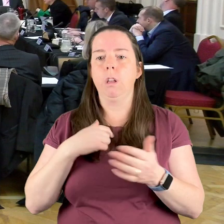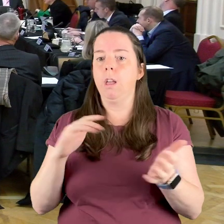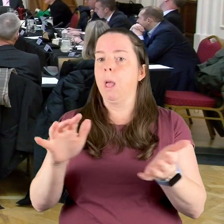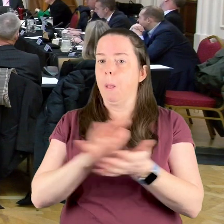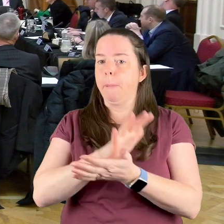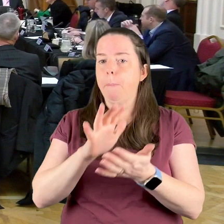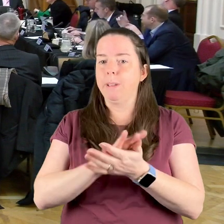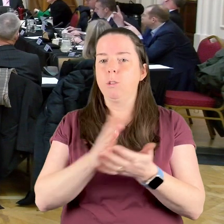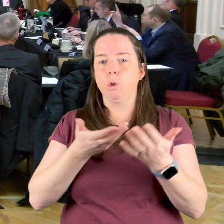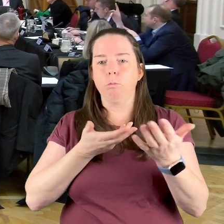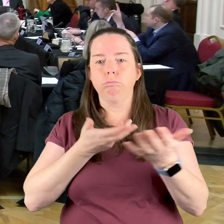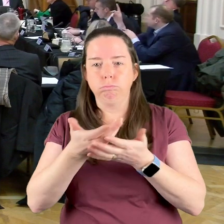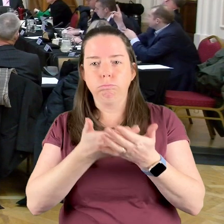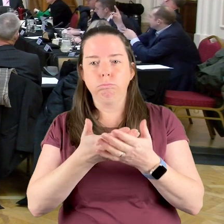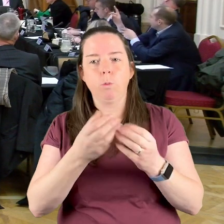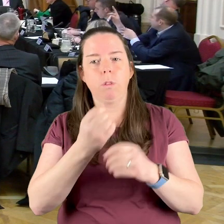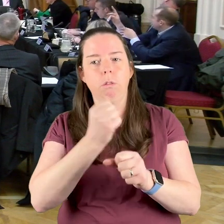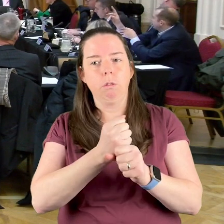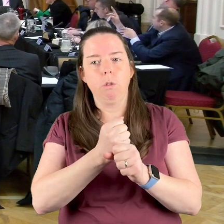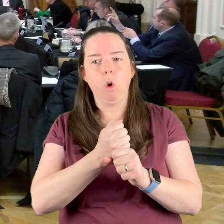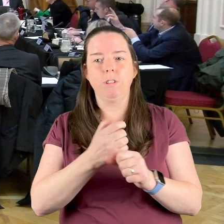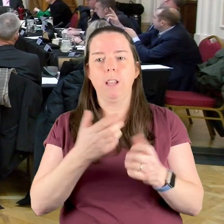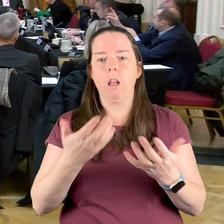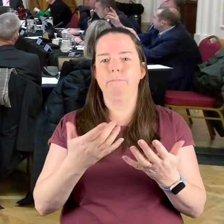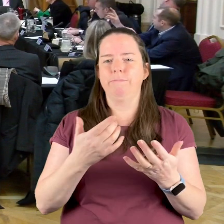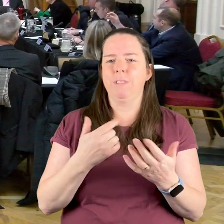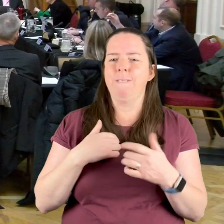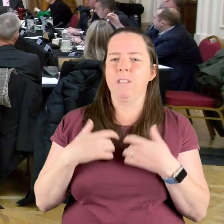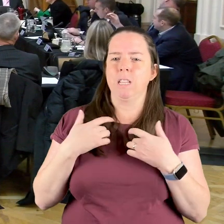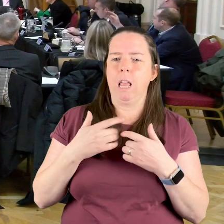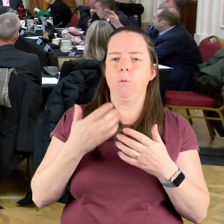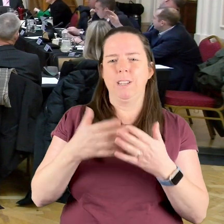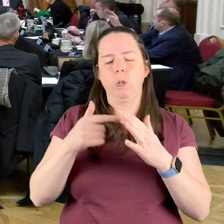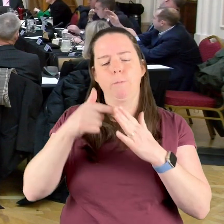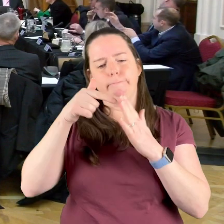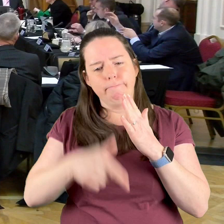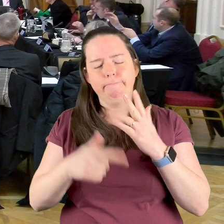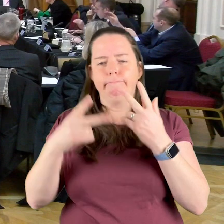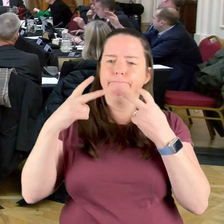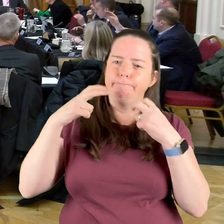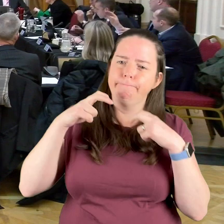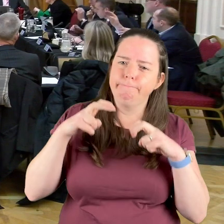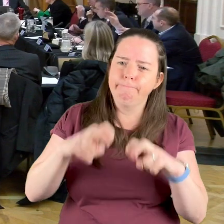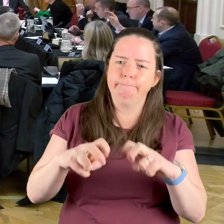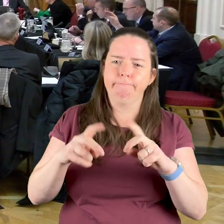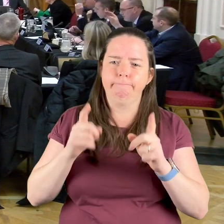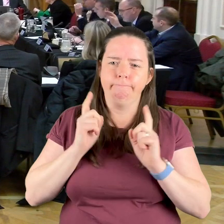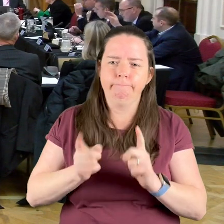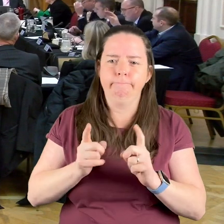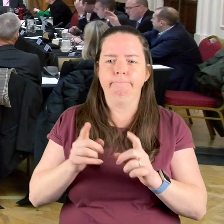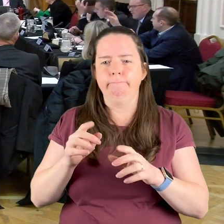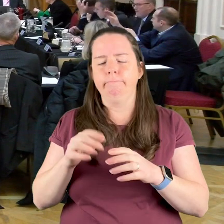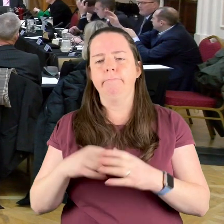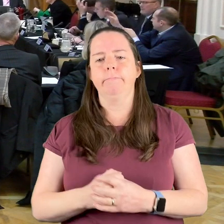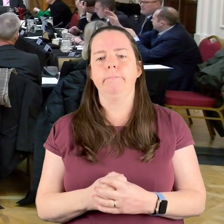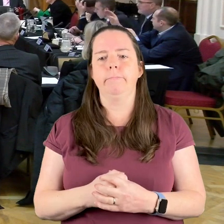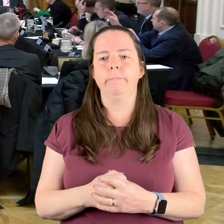that, Gloria, and I'm happy to talk to you about that. But it just feels like we need to get to some of the nitty-gritty bits of